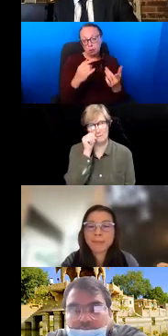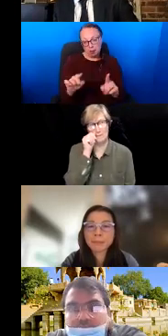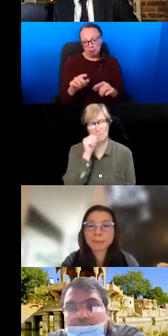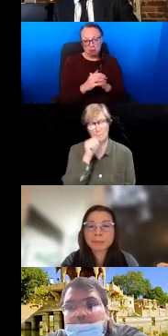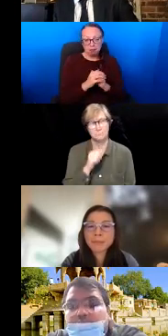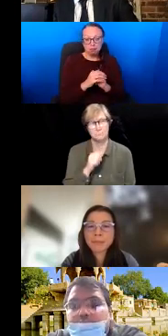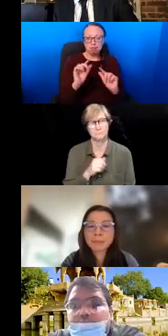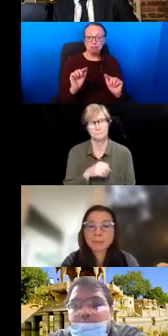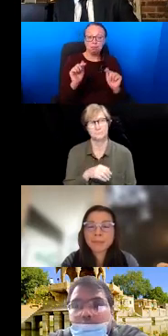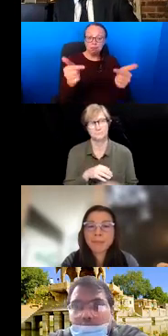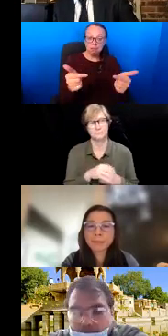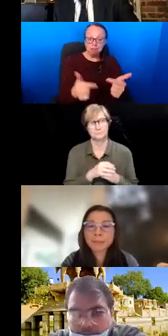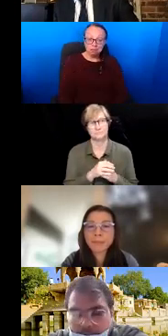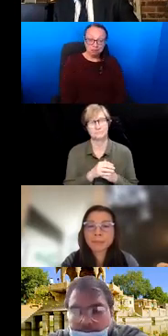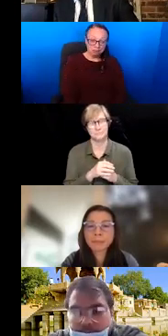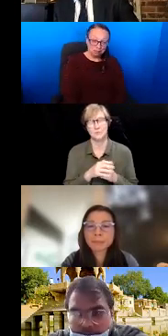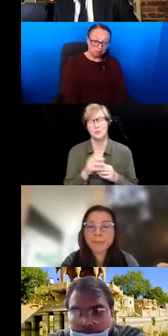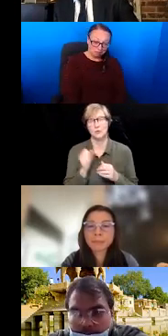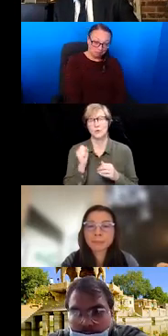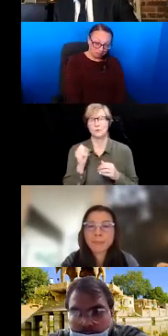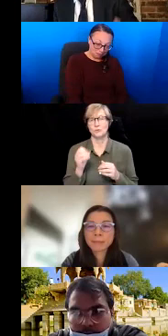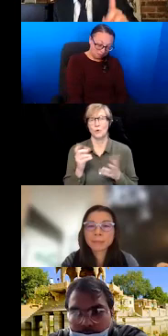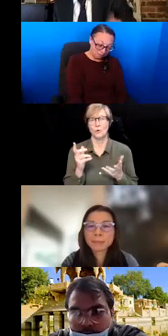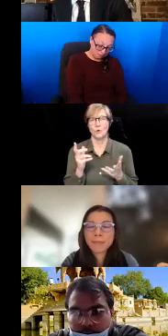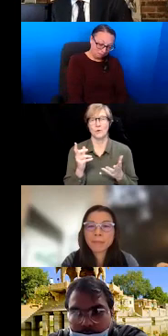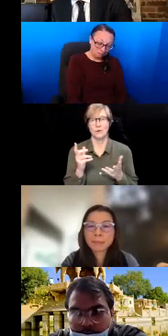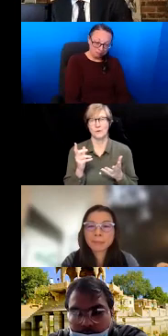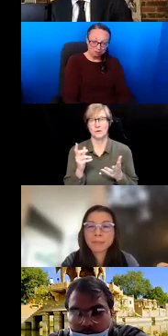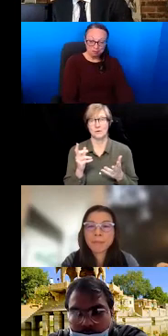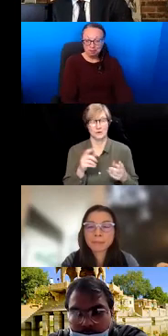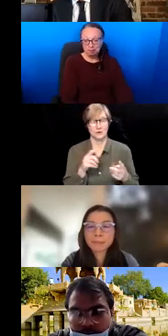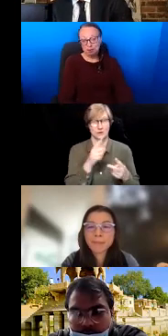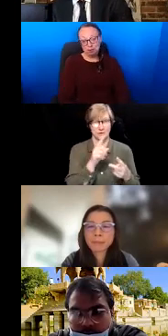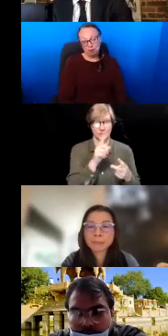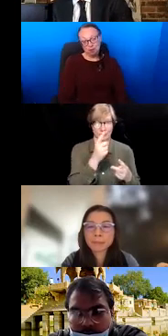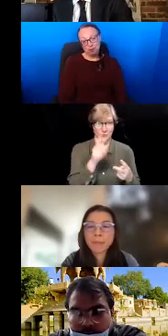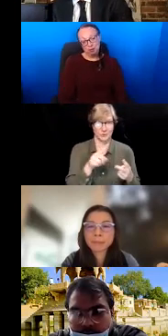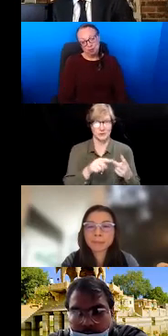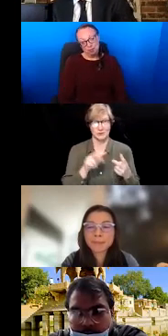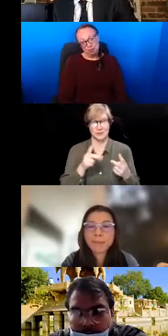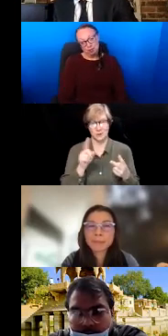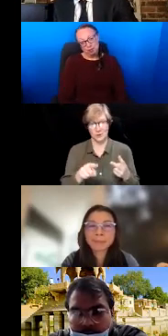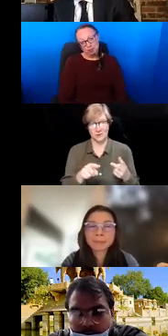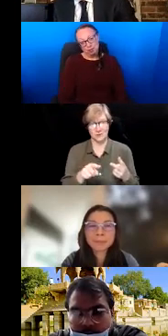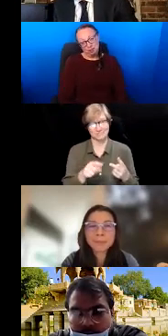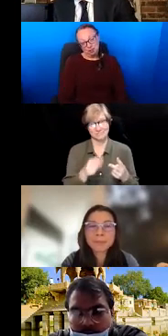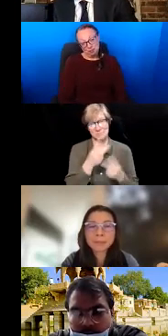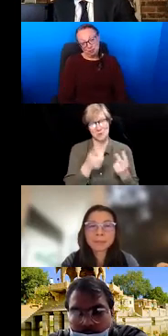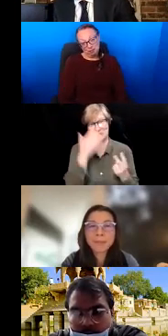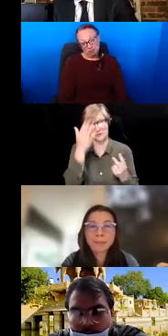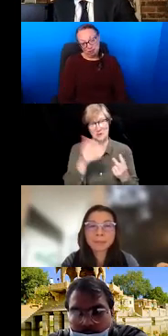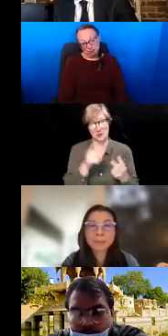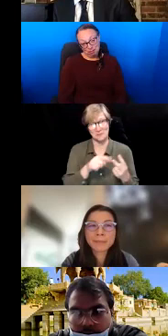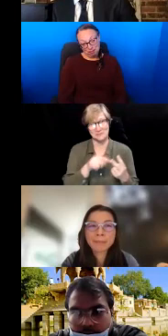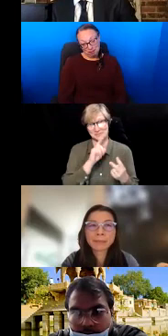effects over time. So while the answer to the second question is also I don't know, it's I think for a